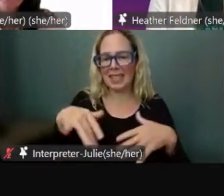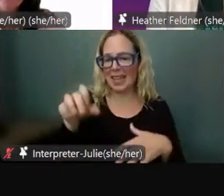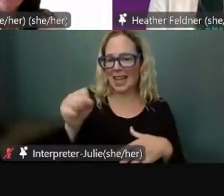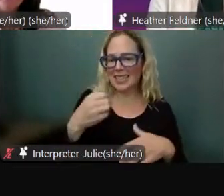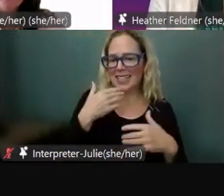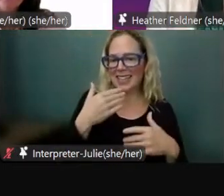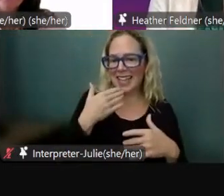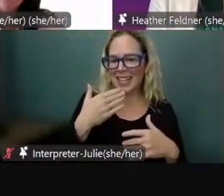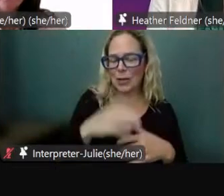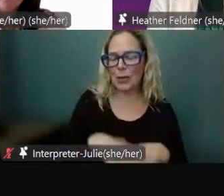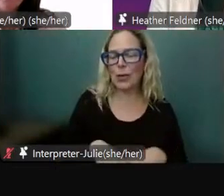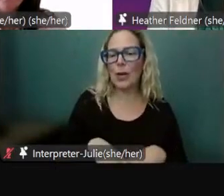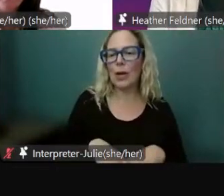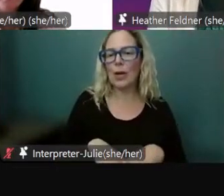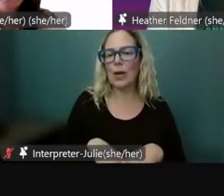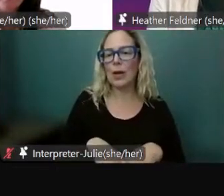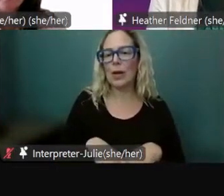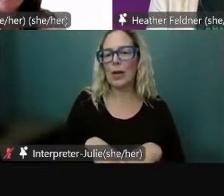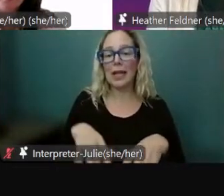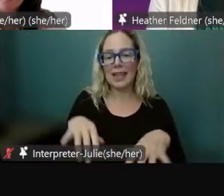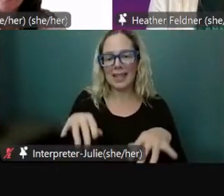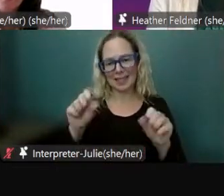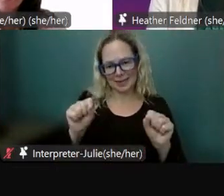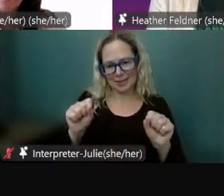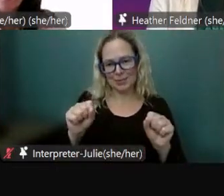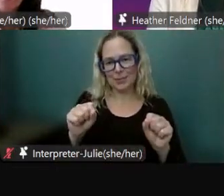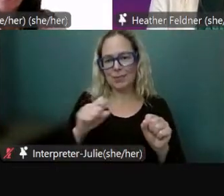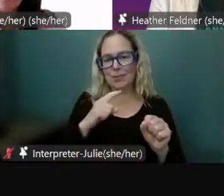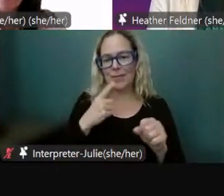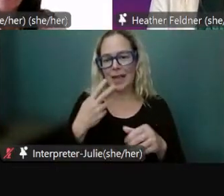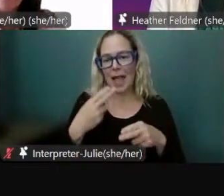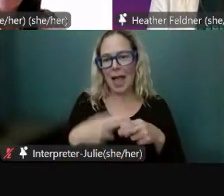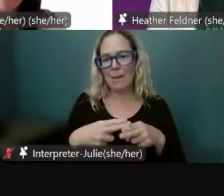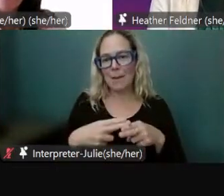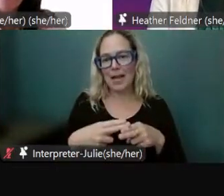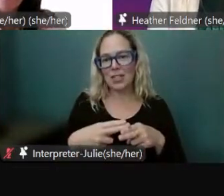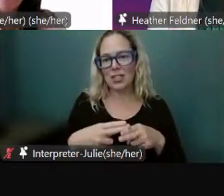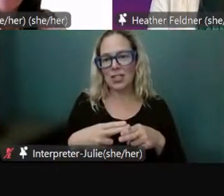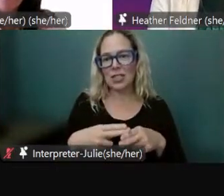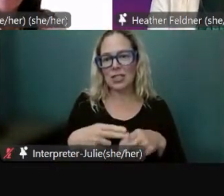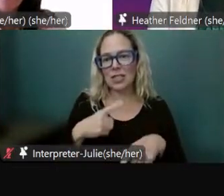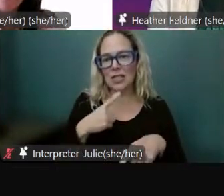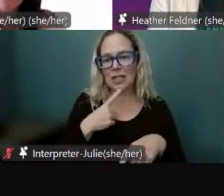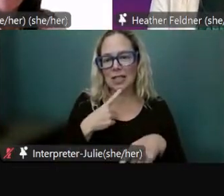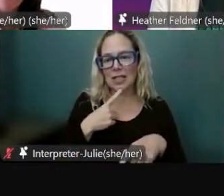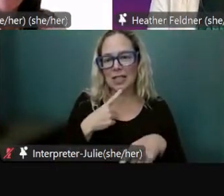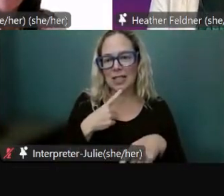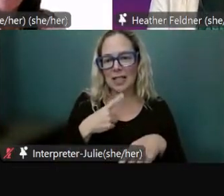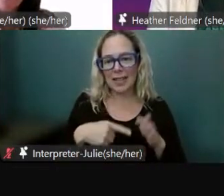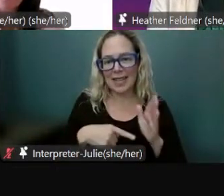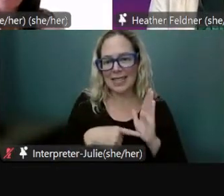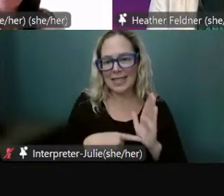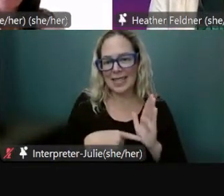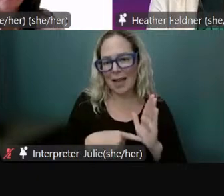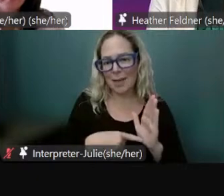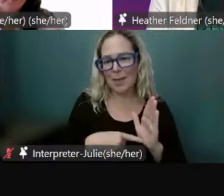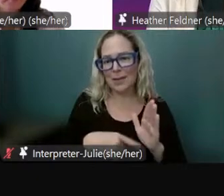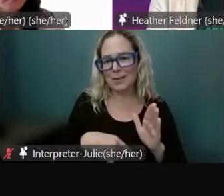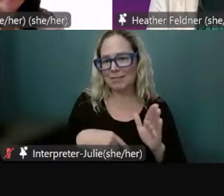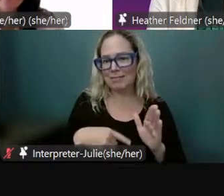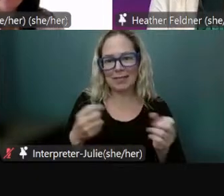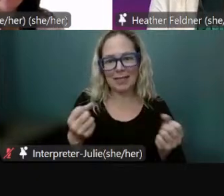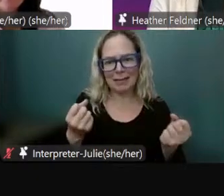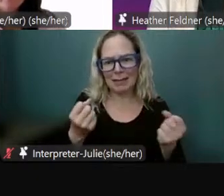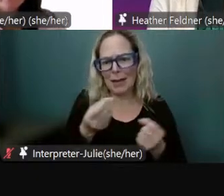catching that in the question. So yeah, as I mentioned, the examples I mentioned were just a few of the